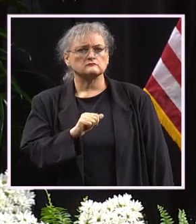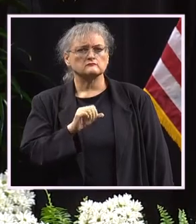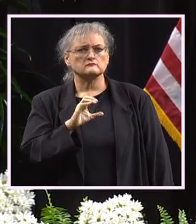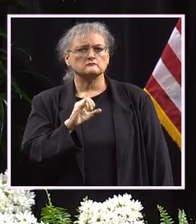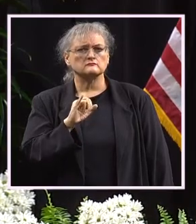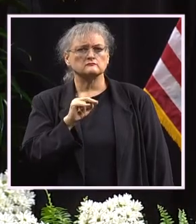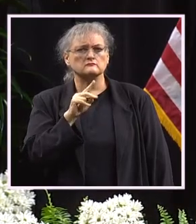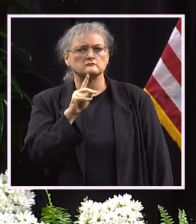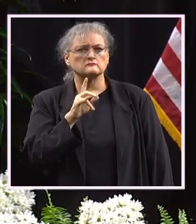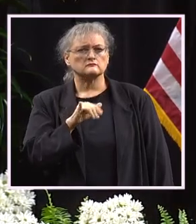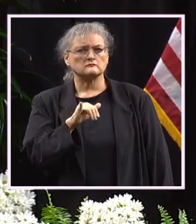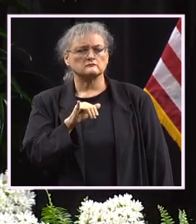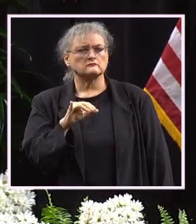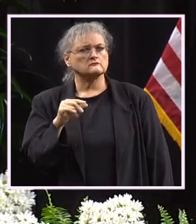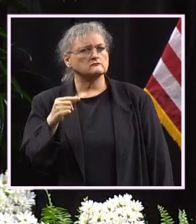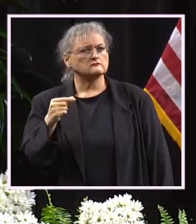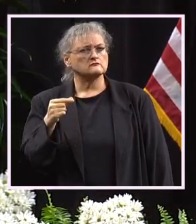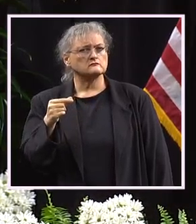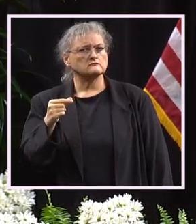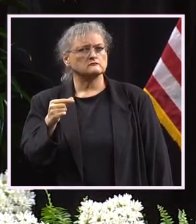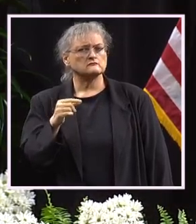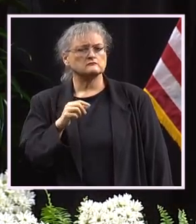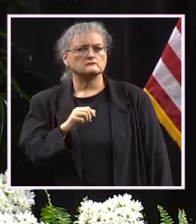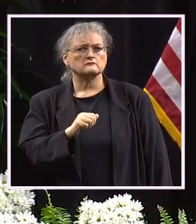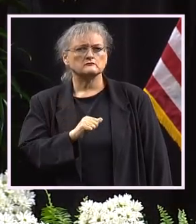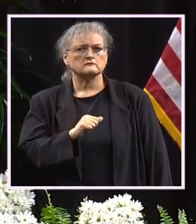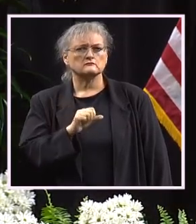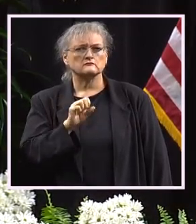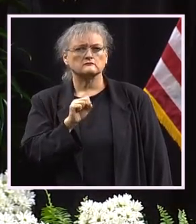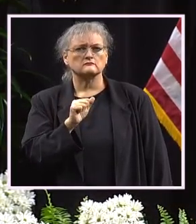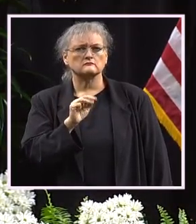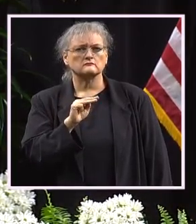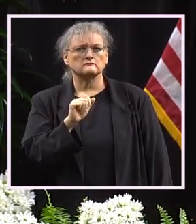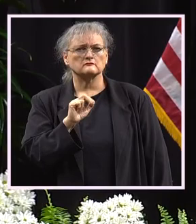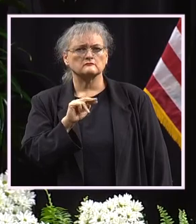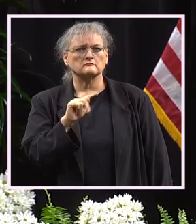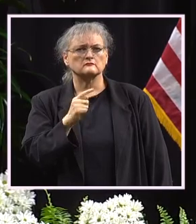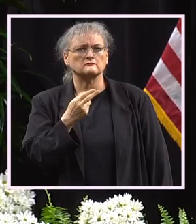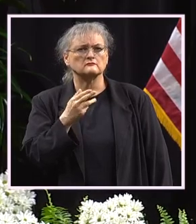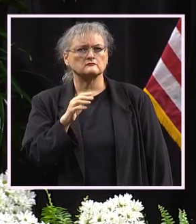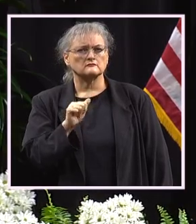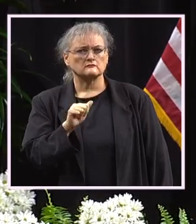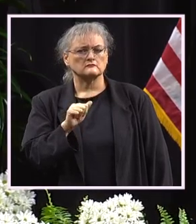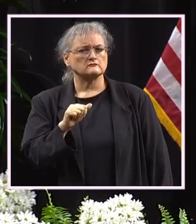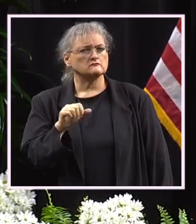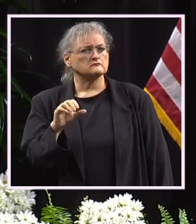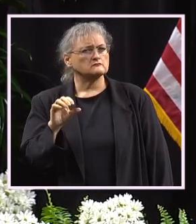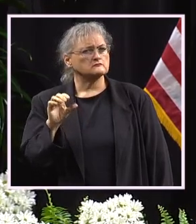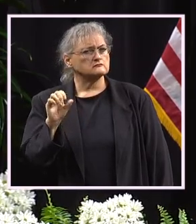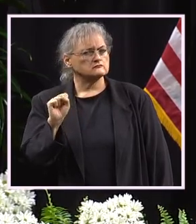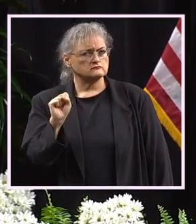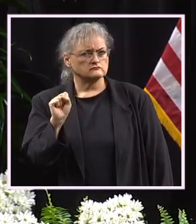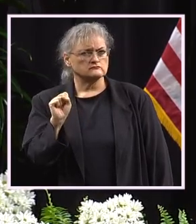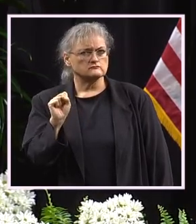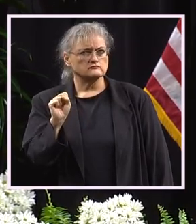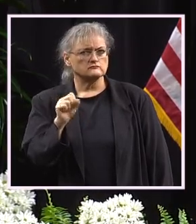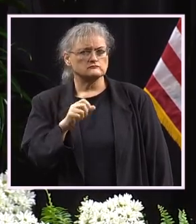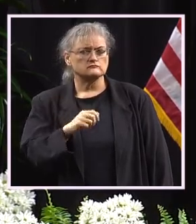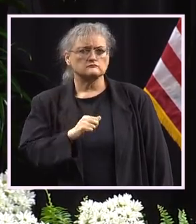Cindy Ashley Tames. Samantha Gabby Sorto, magna cum laude.